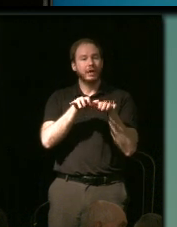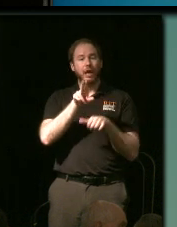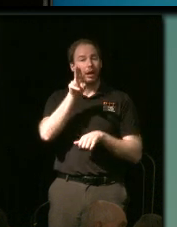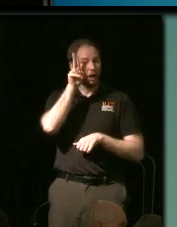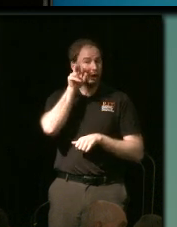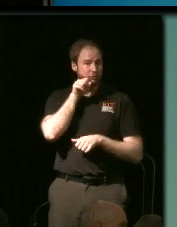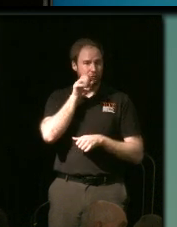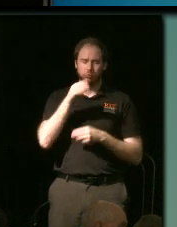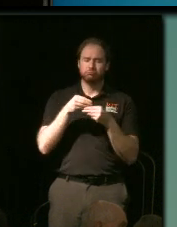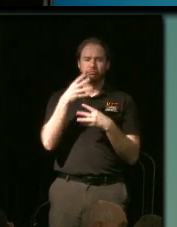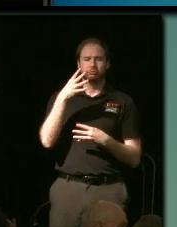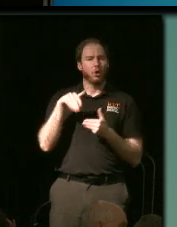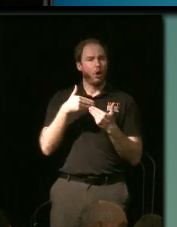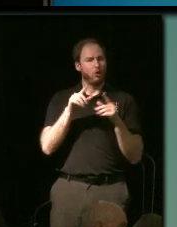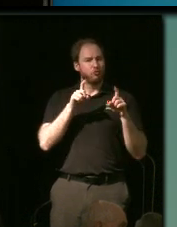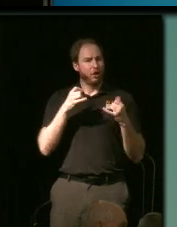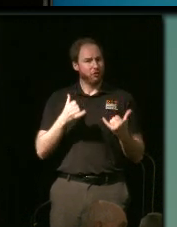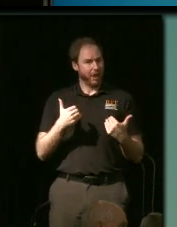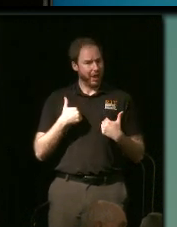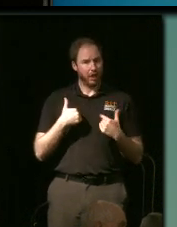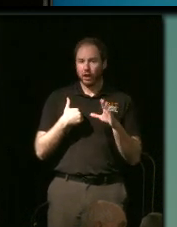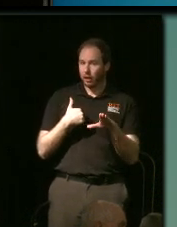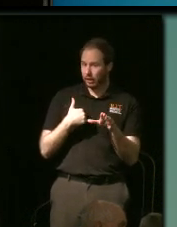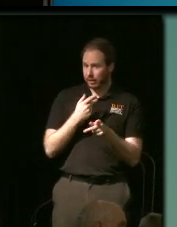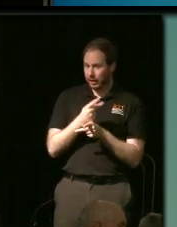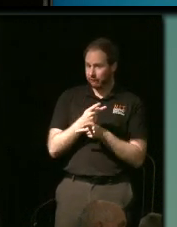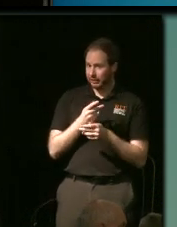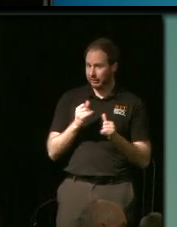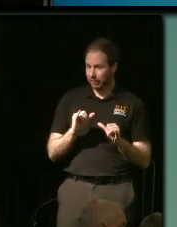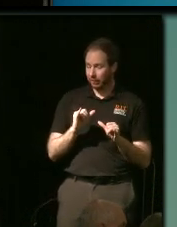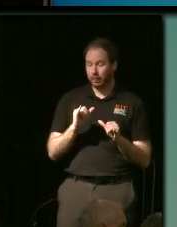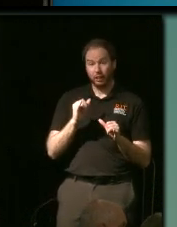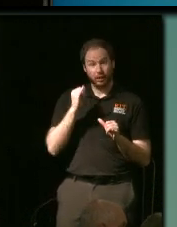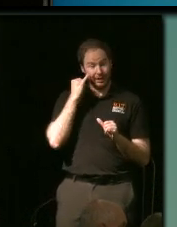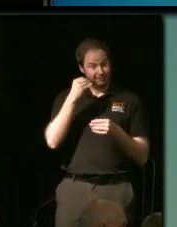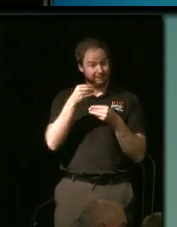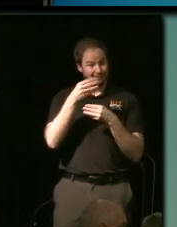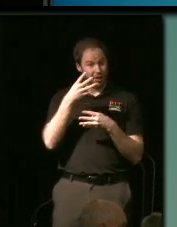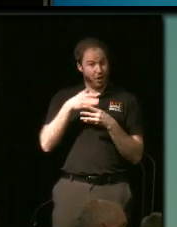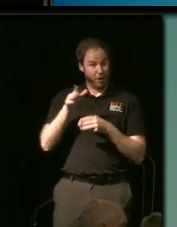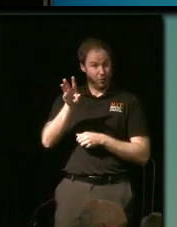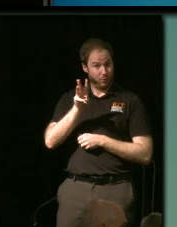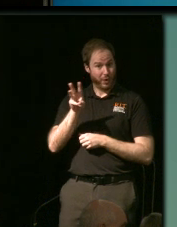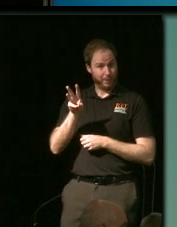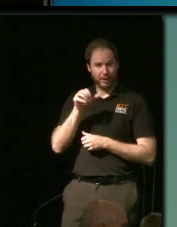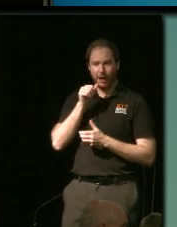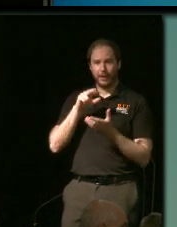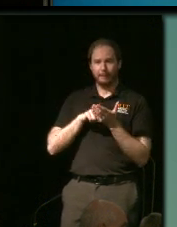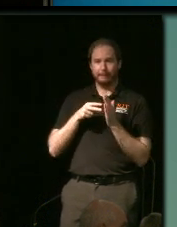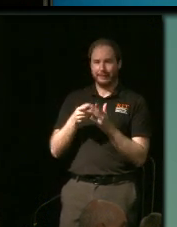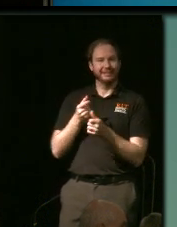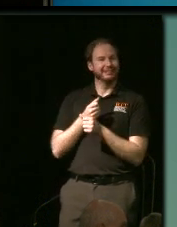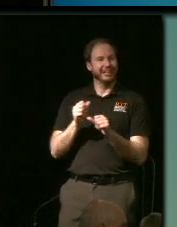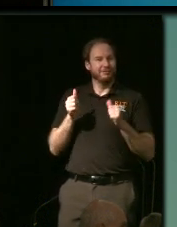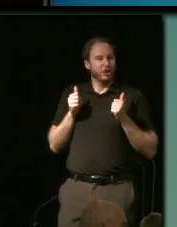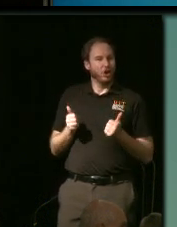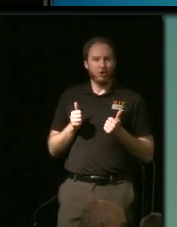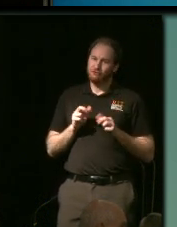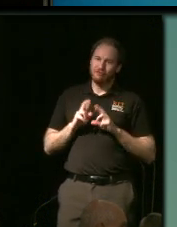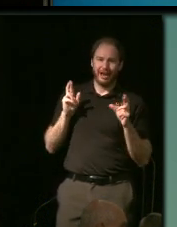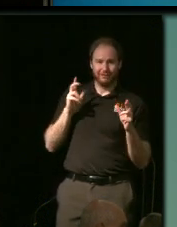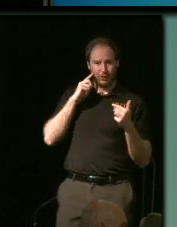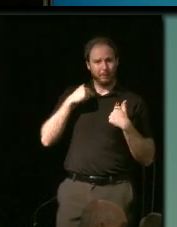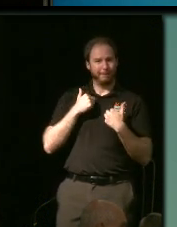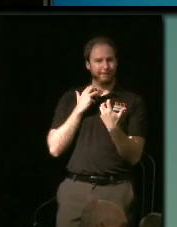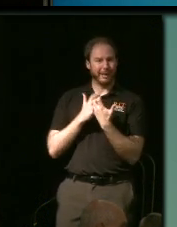all the trials. But be careful. Just because it's on that list doesn't mean it's good and doesn't mean it's for